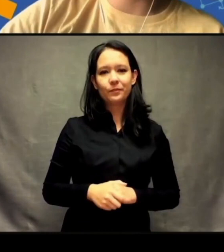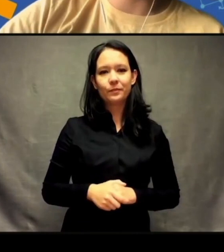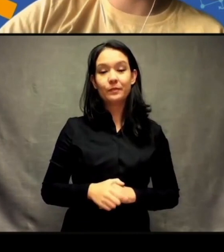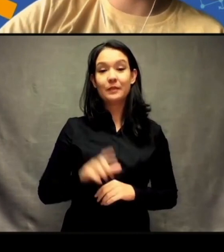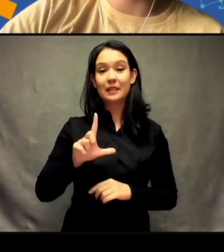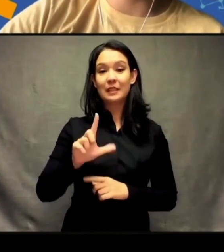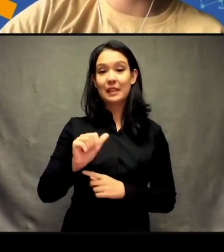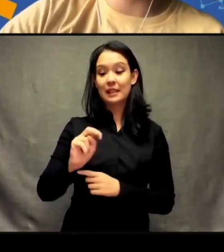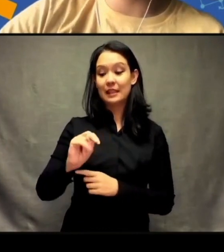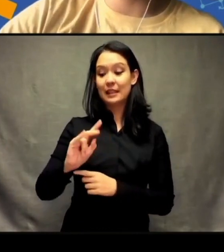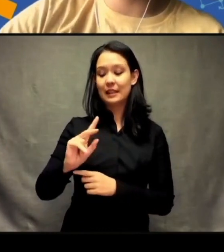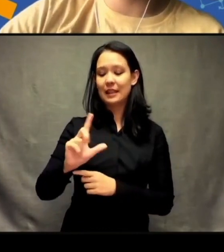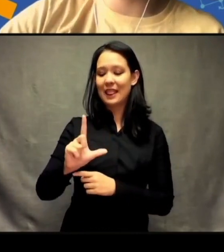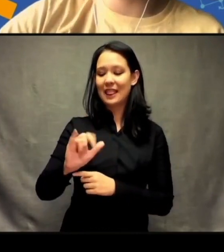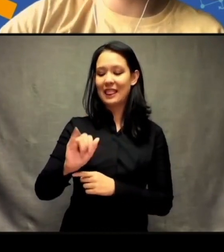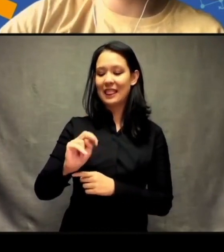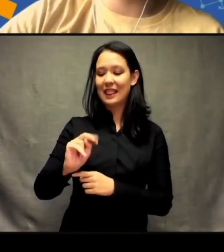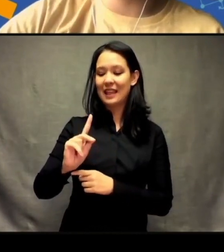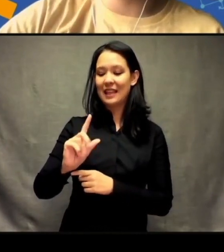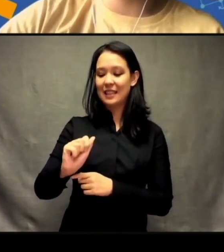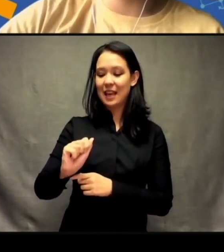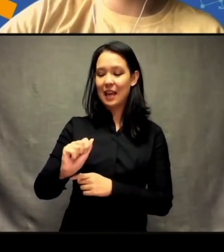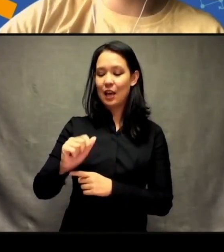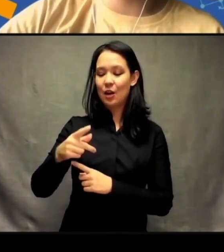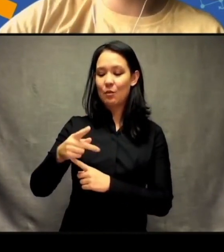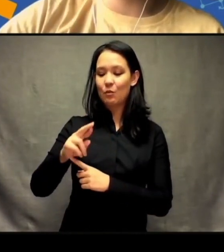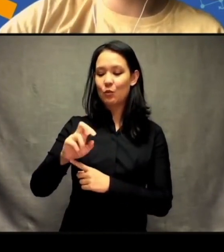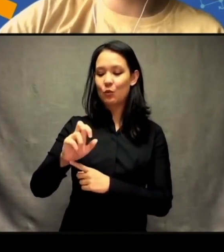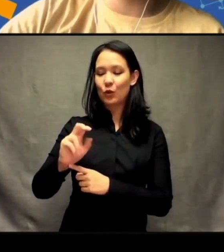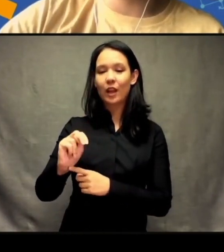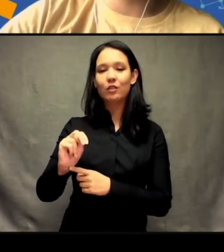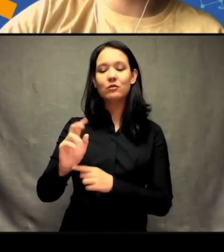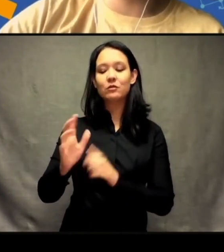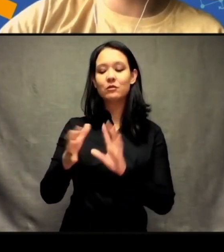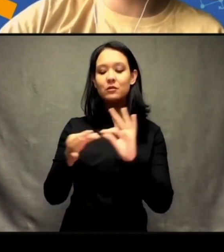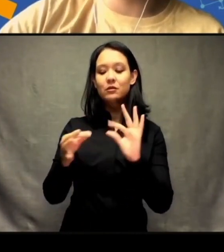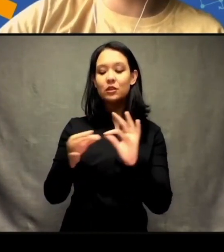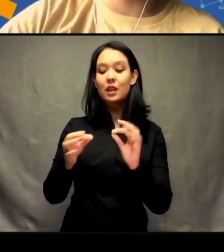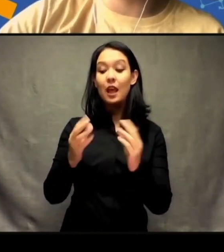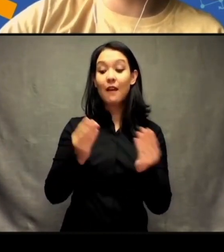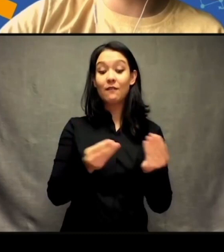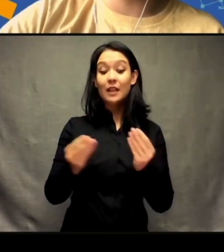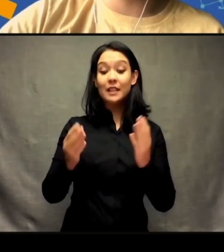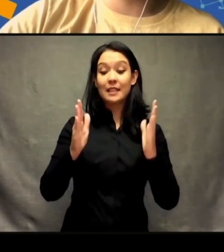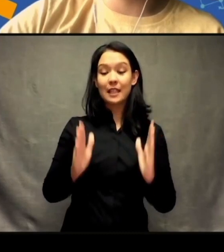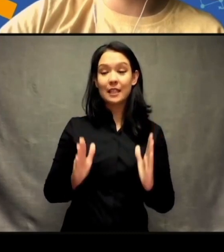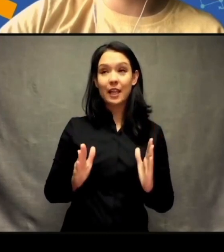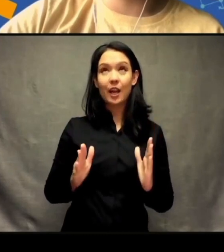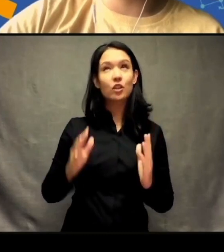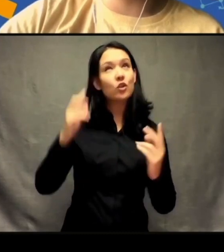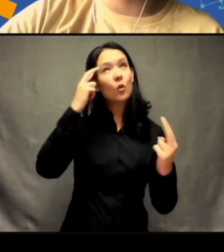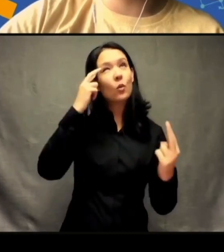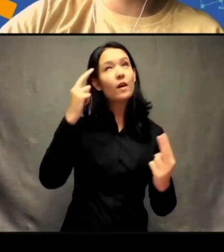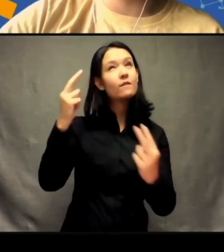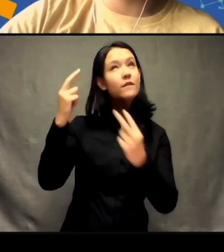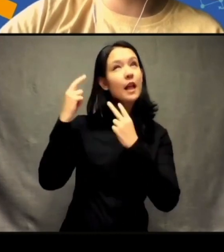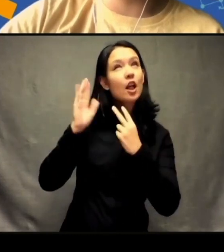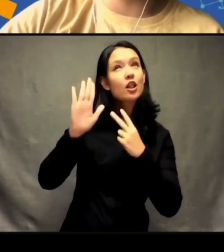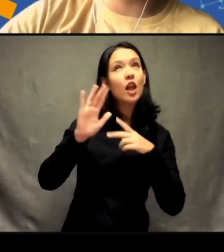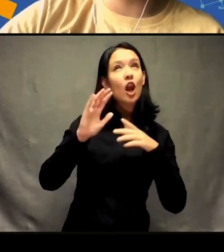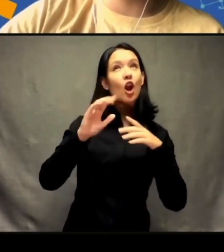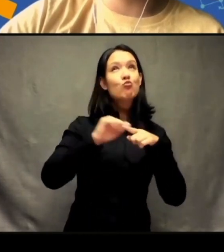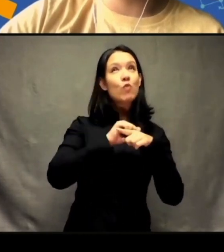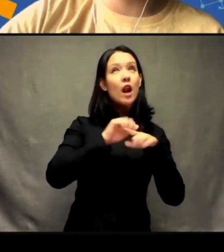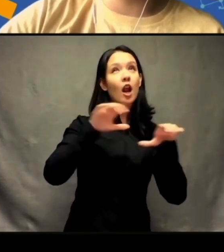Linda Green brought up facilitators are reflecting on their practice with themselves and their colleagues. And we